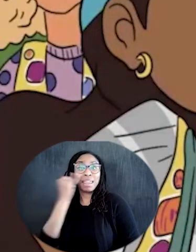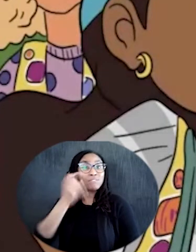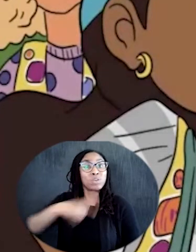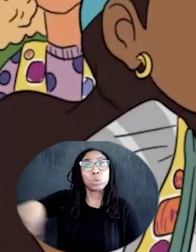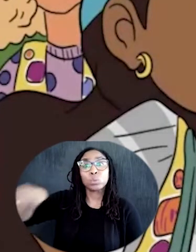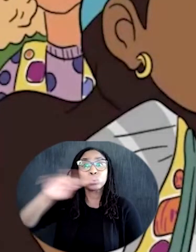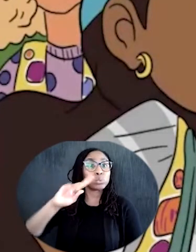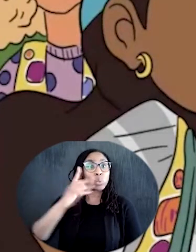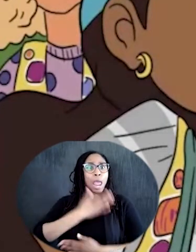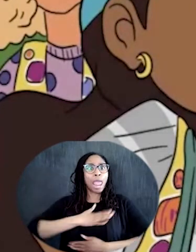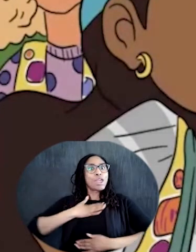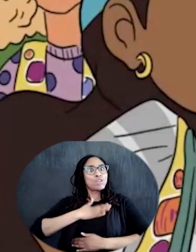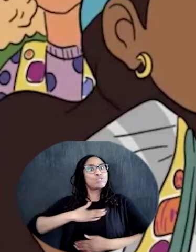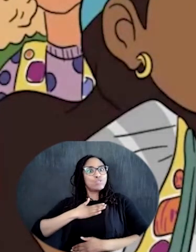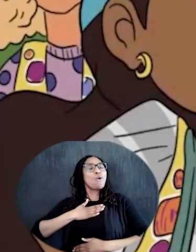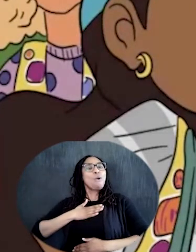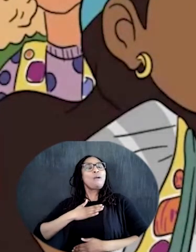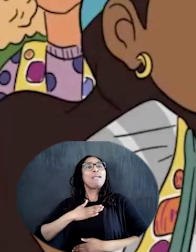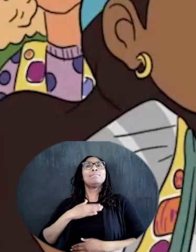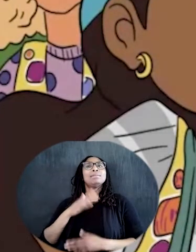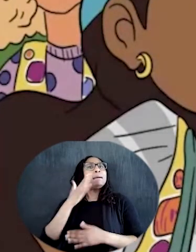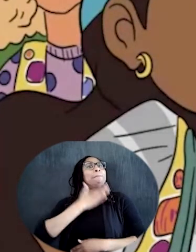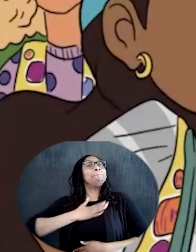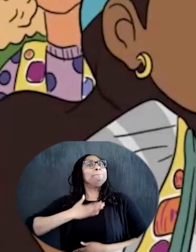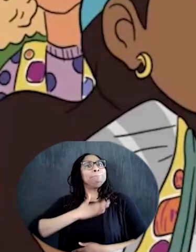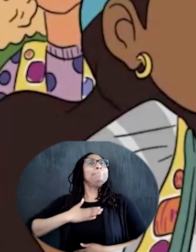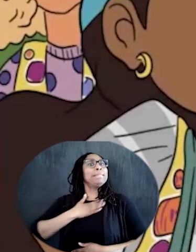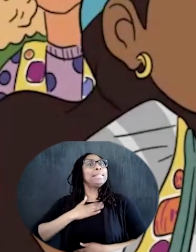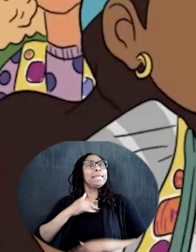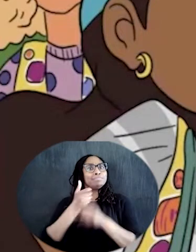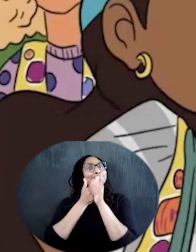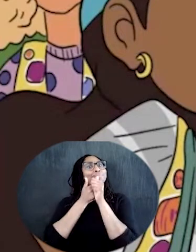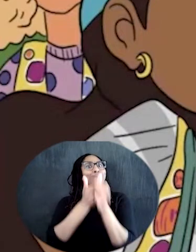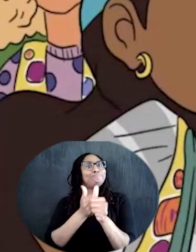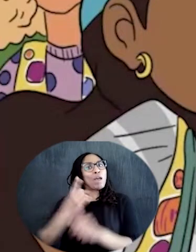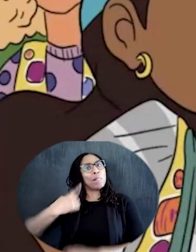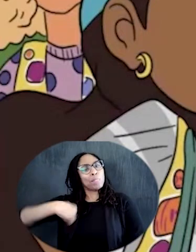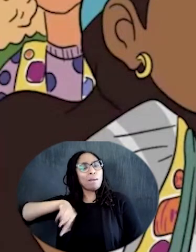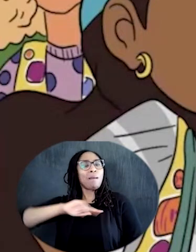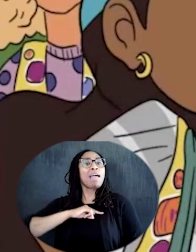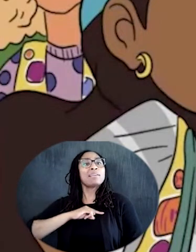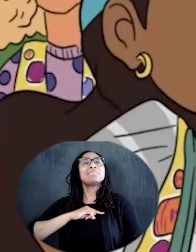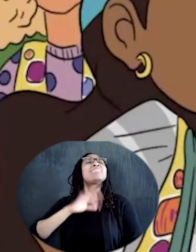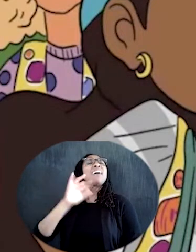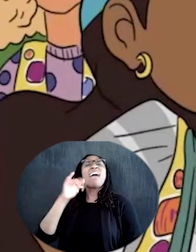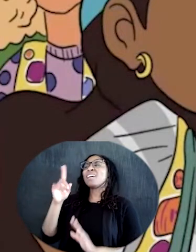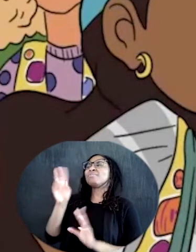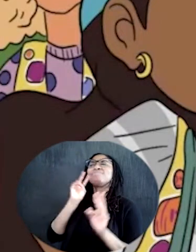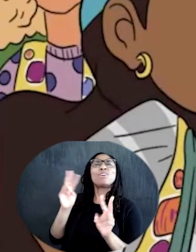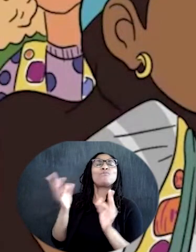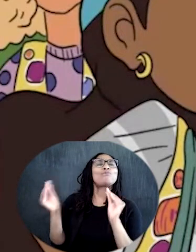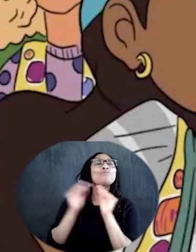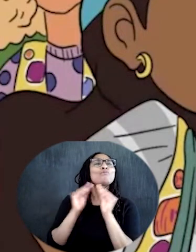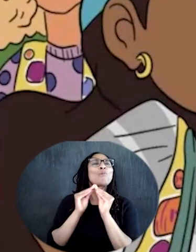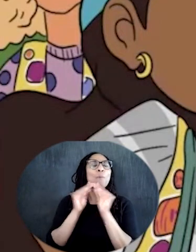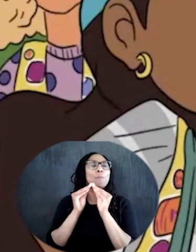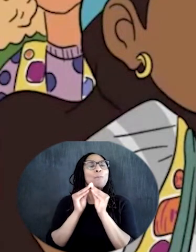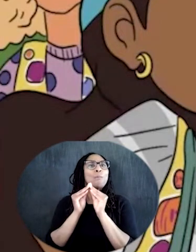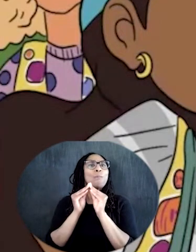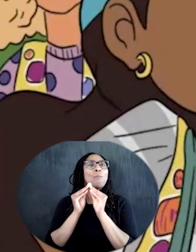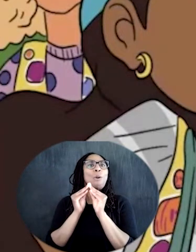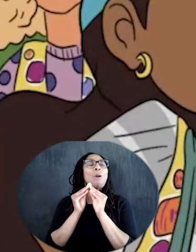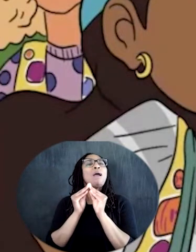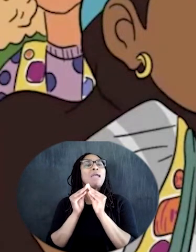please subscribe to our newsletter and check out more of our Fun for the Disabled Presents Children's Book That